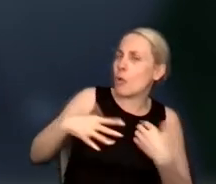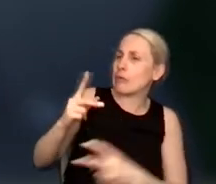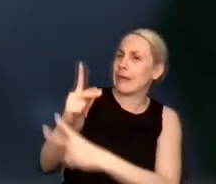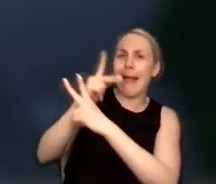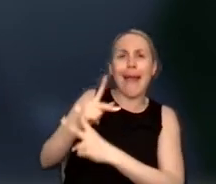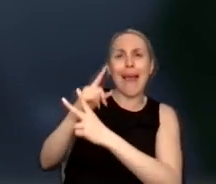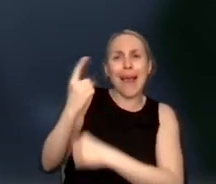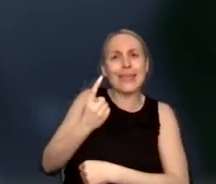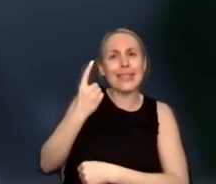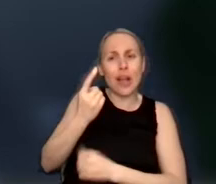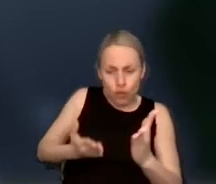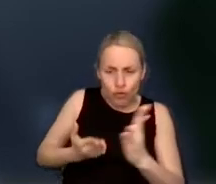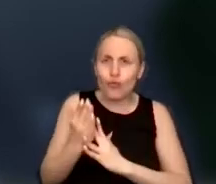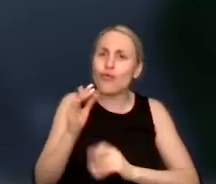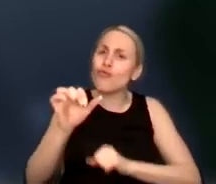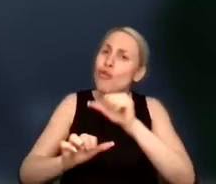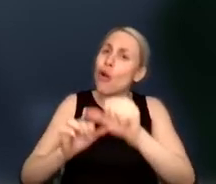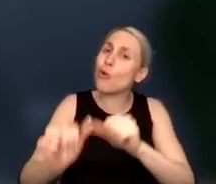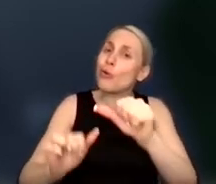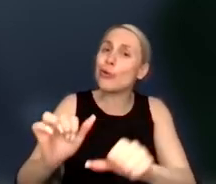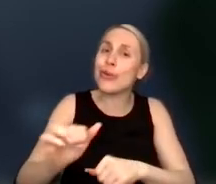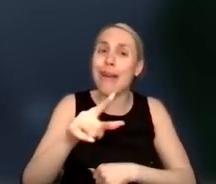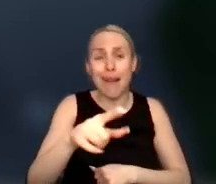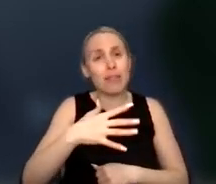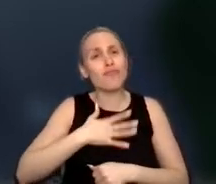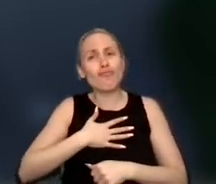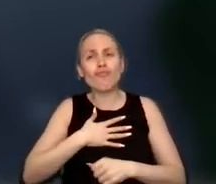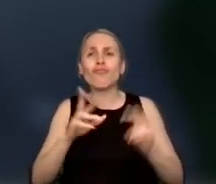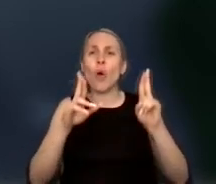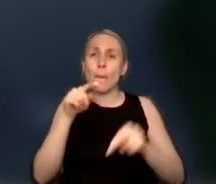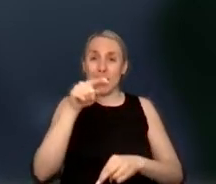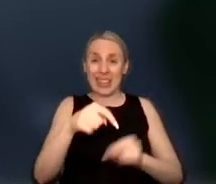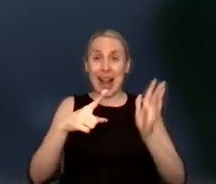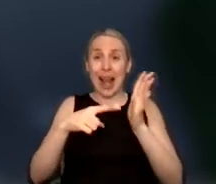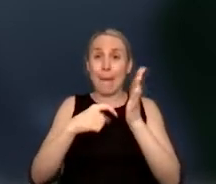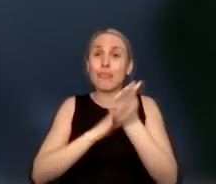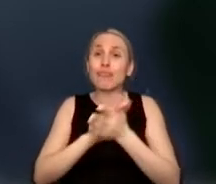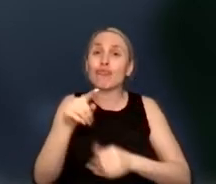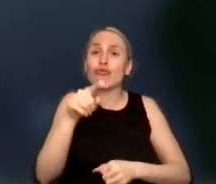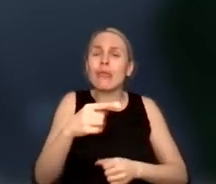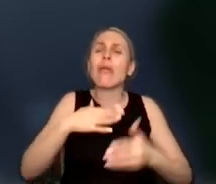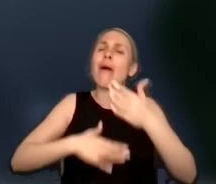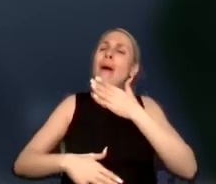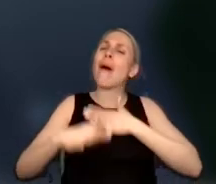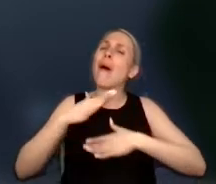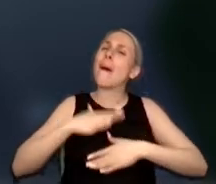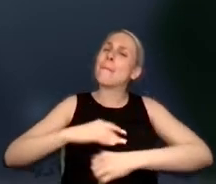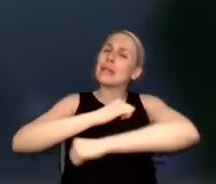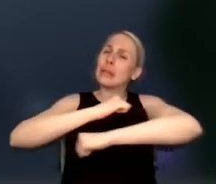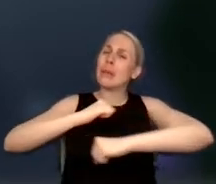I hope that a place like the Labyrinth can be a calming space to reflect and maybe to